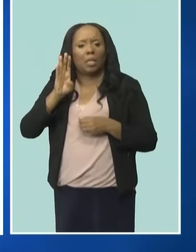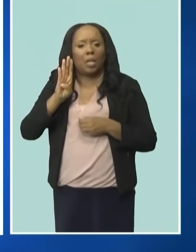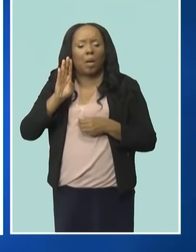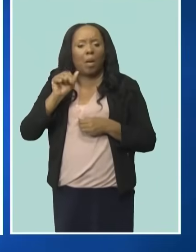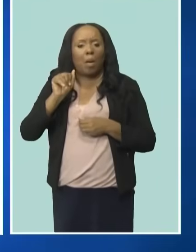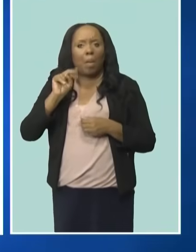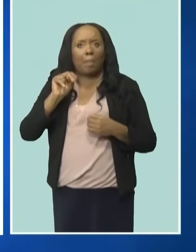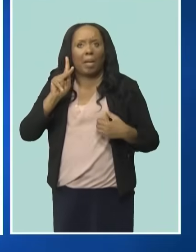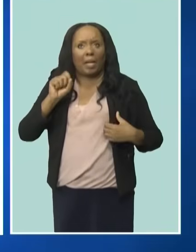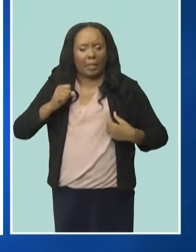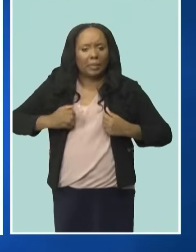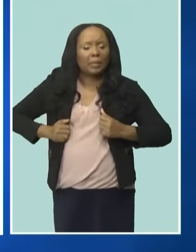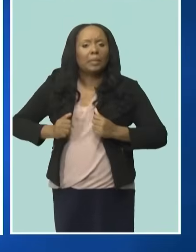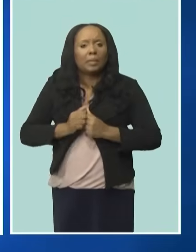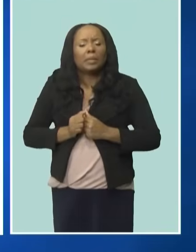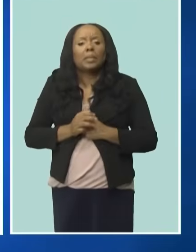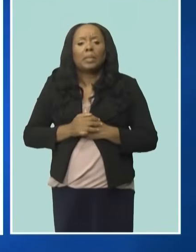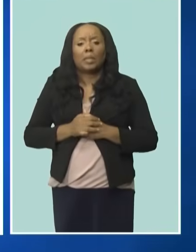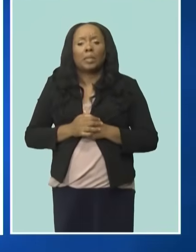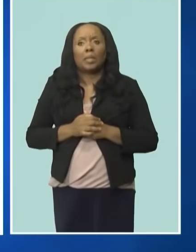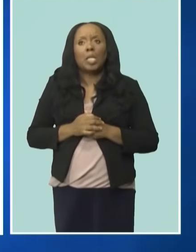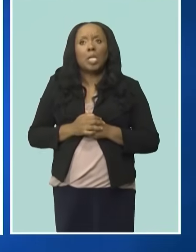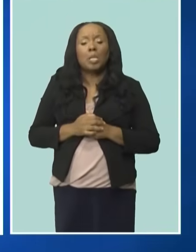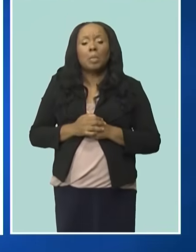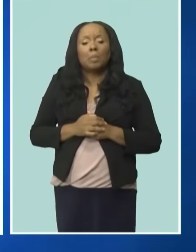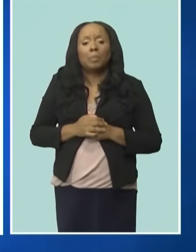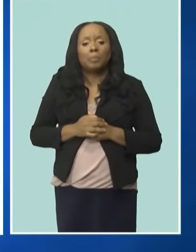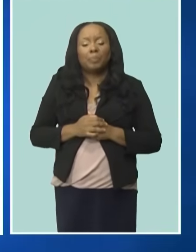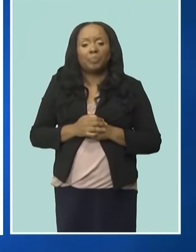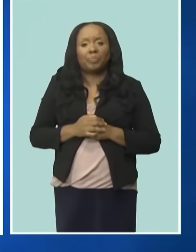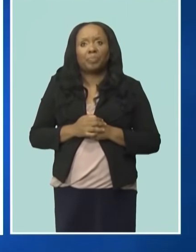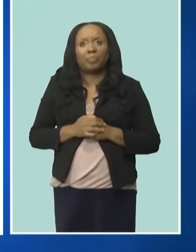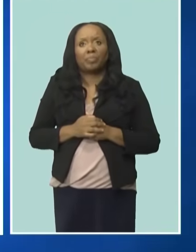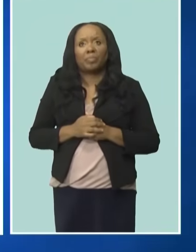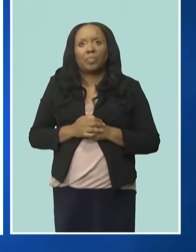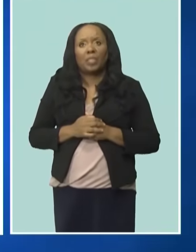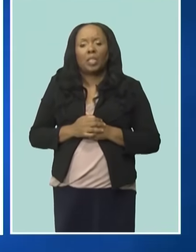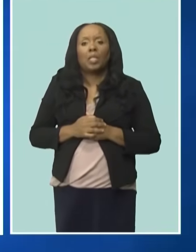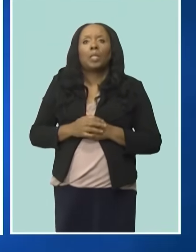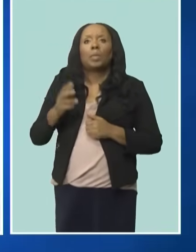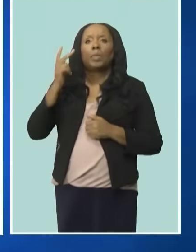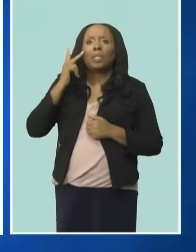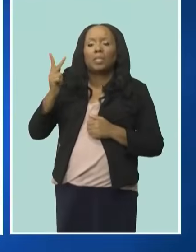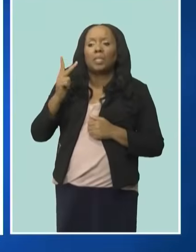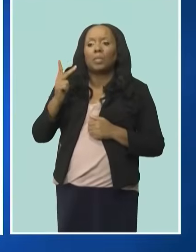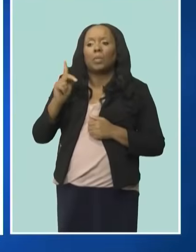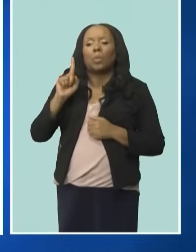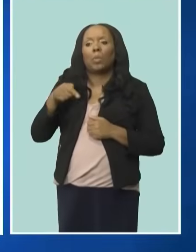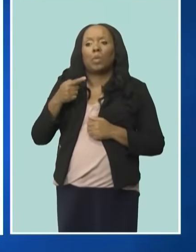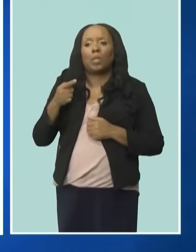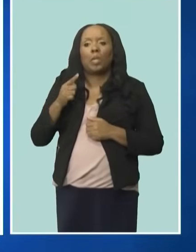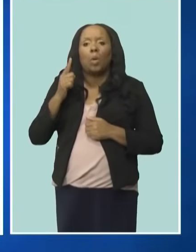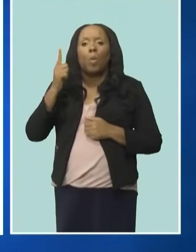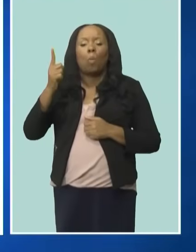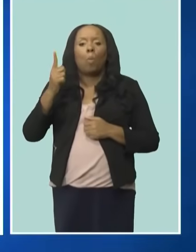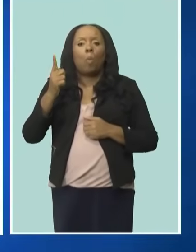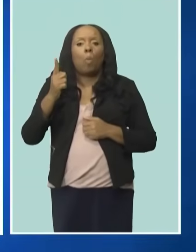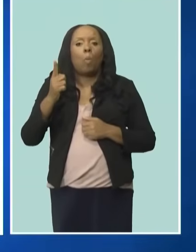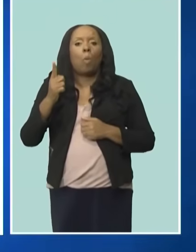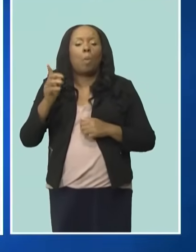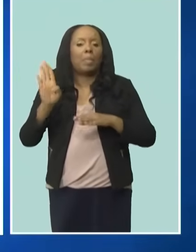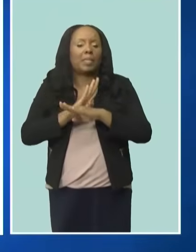company, Ambev. And therefore, rather than just seeing cross-border transactions coming one way, we need to